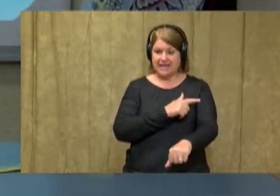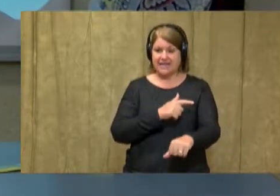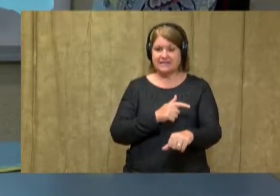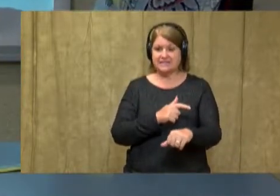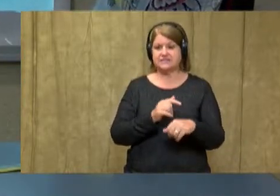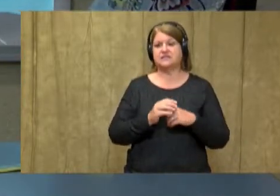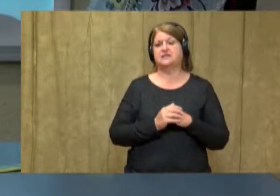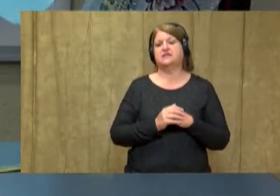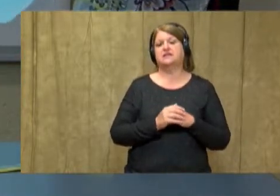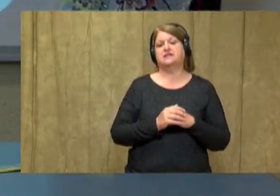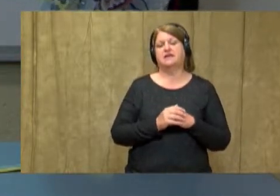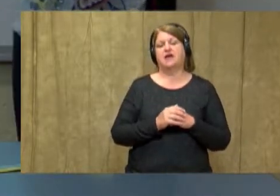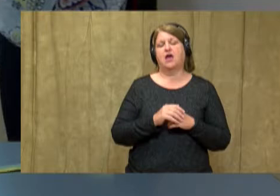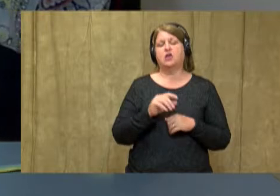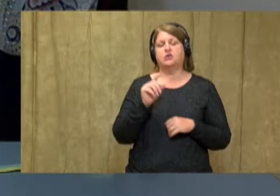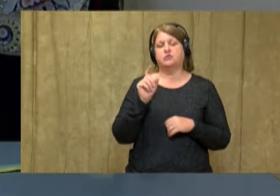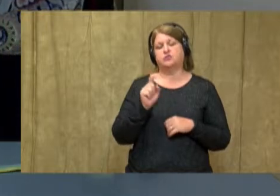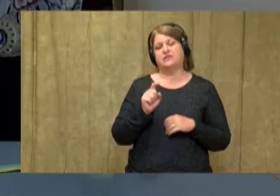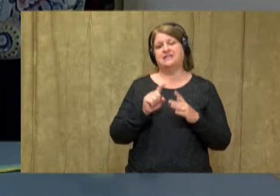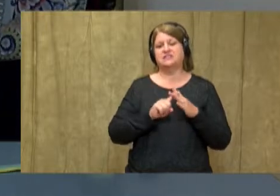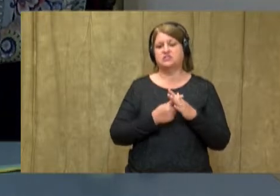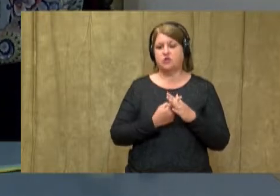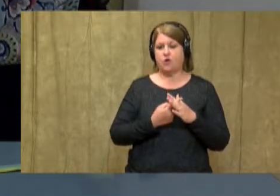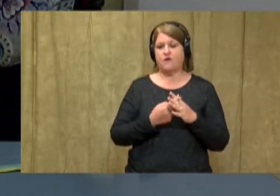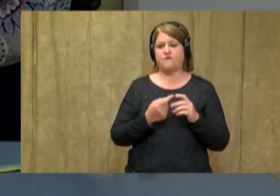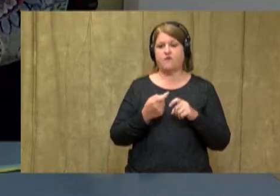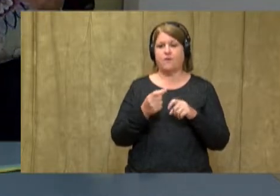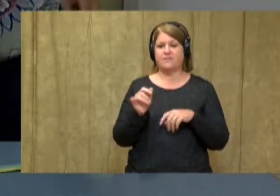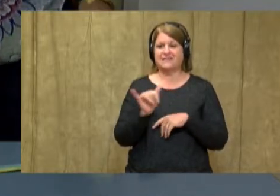start from the same point.